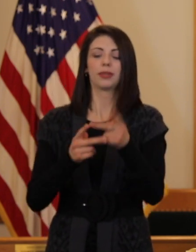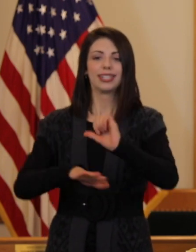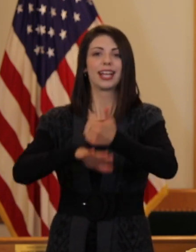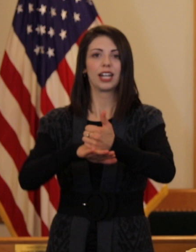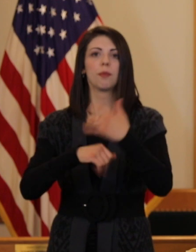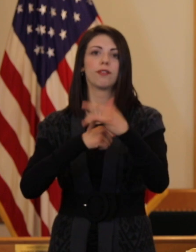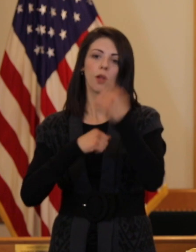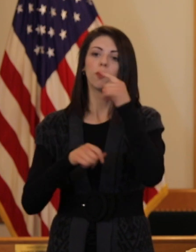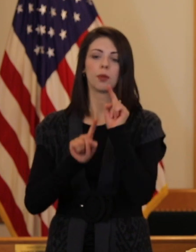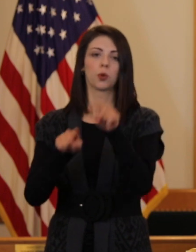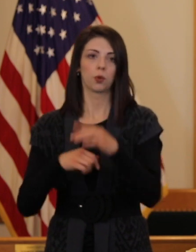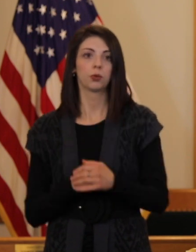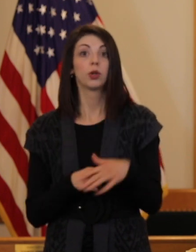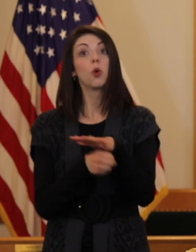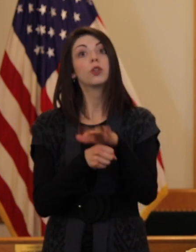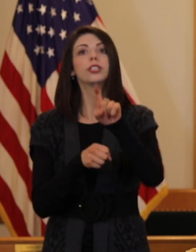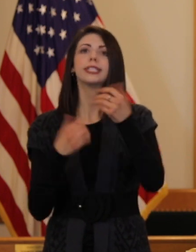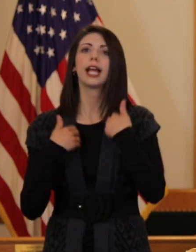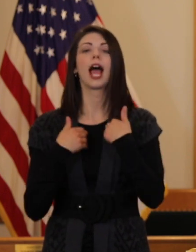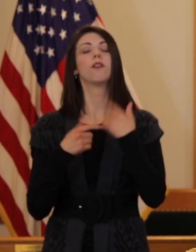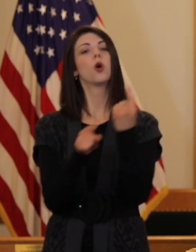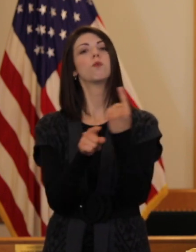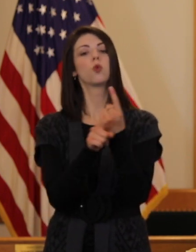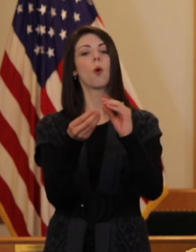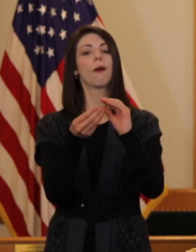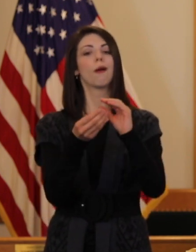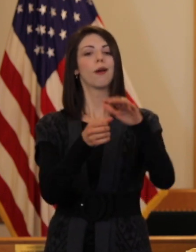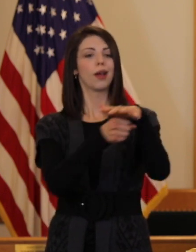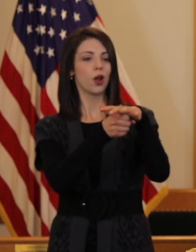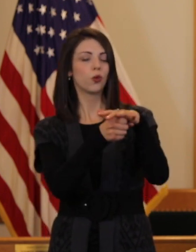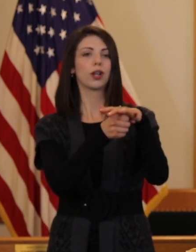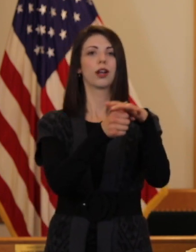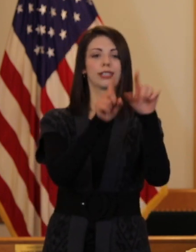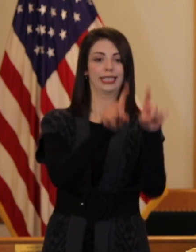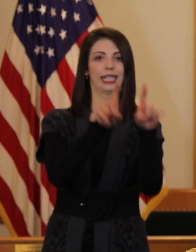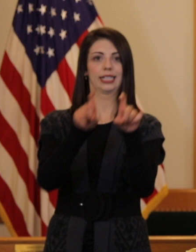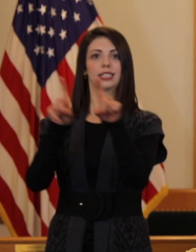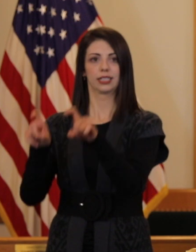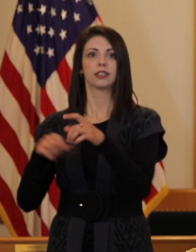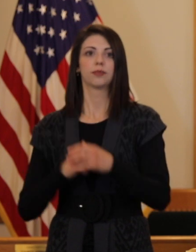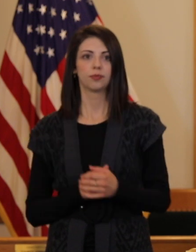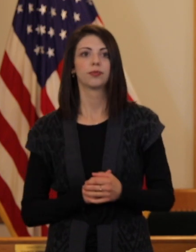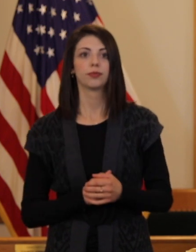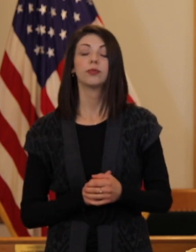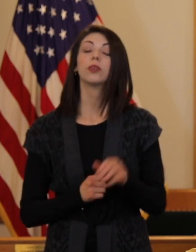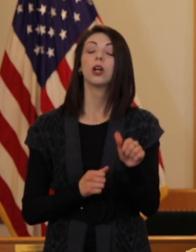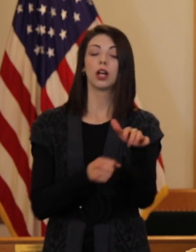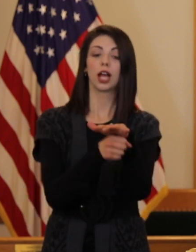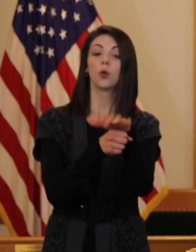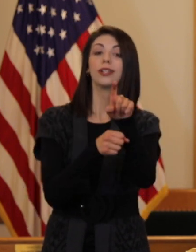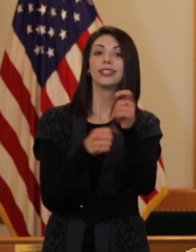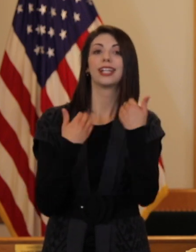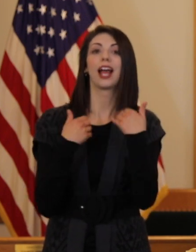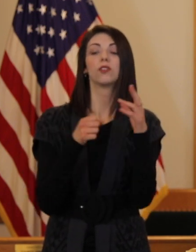details. Regions must maintain an appropriate number of testing sites to accommodate its population. The region must also use the